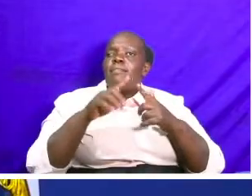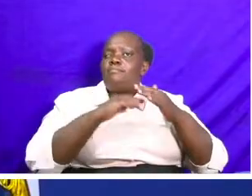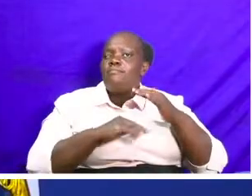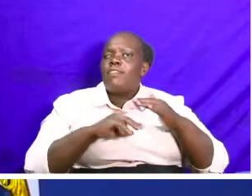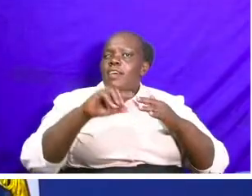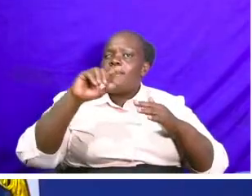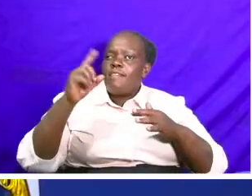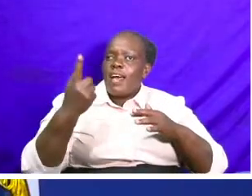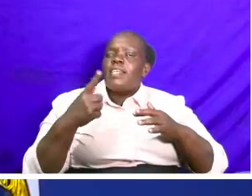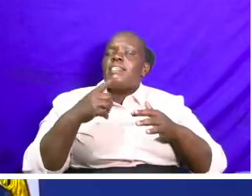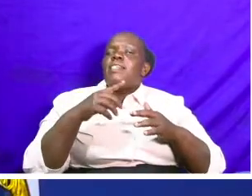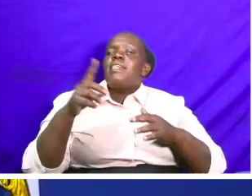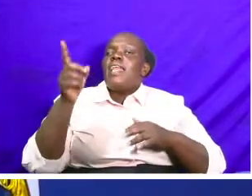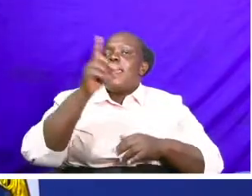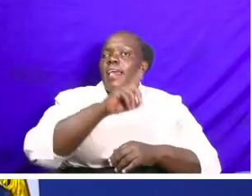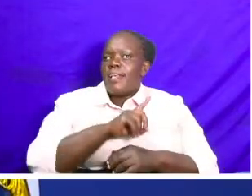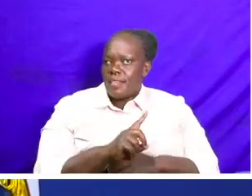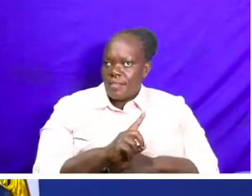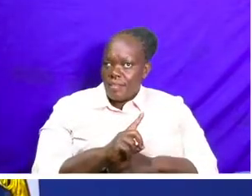park's overall area.